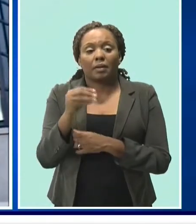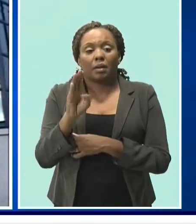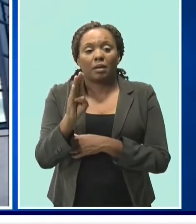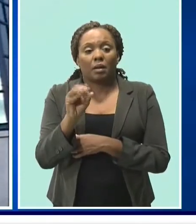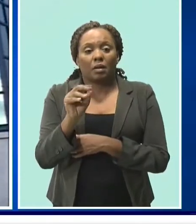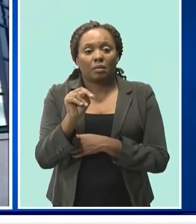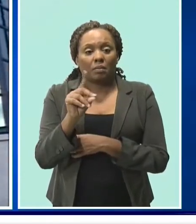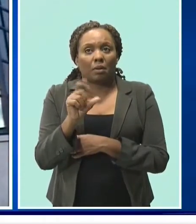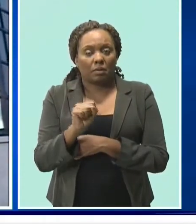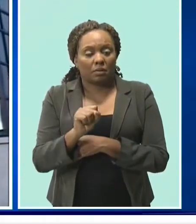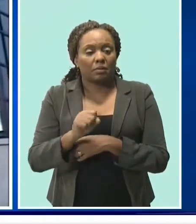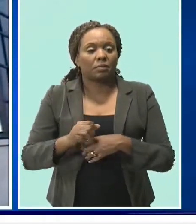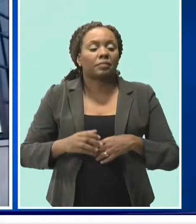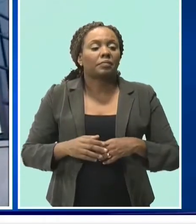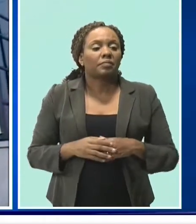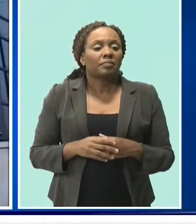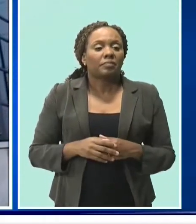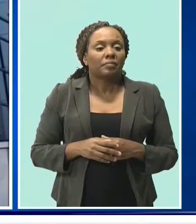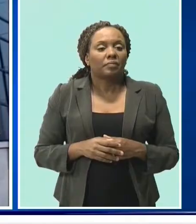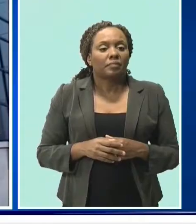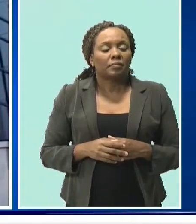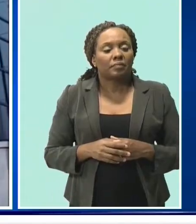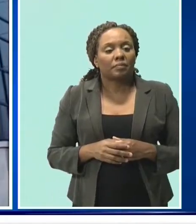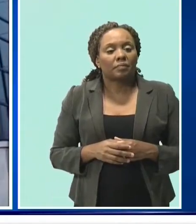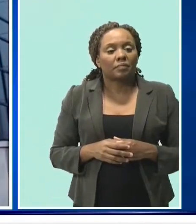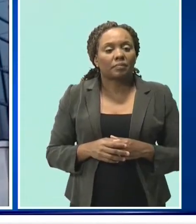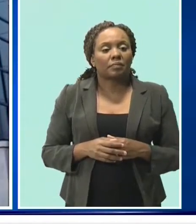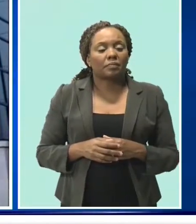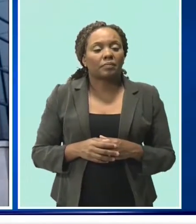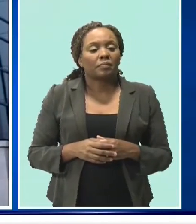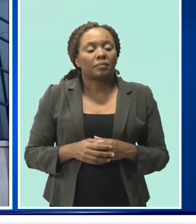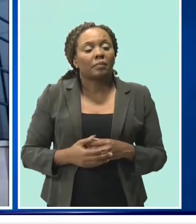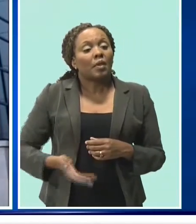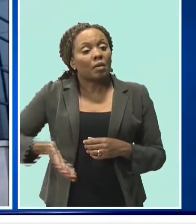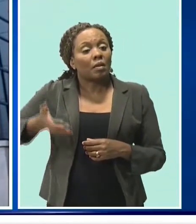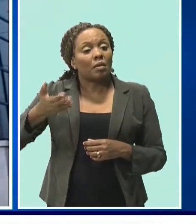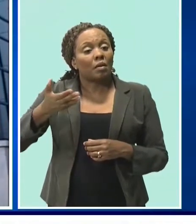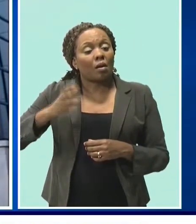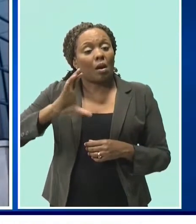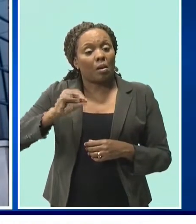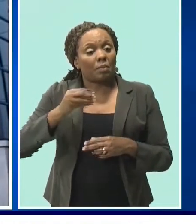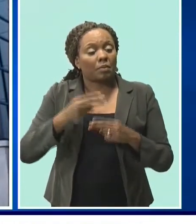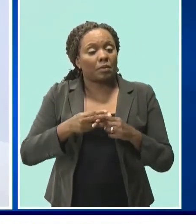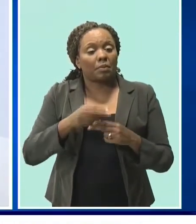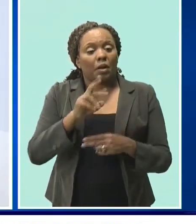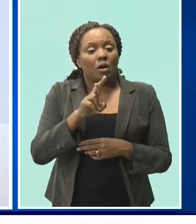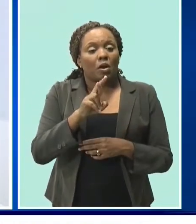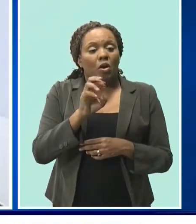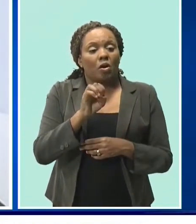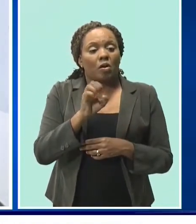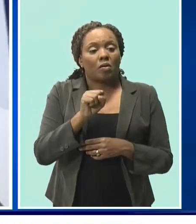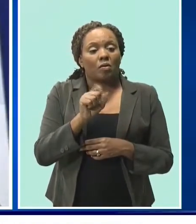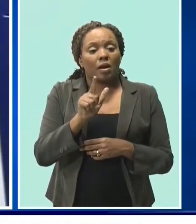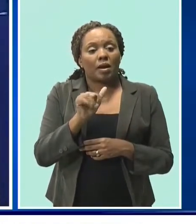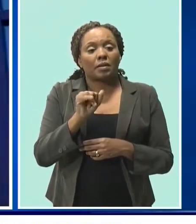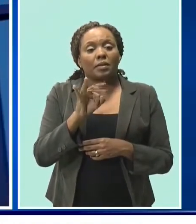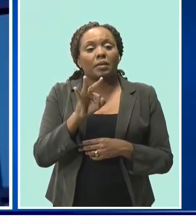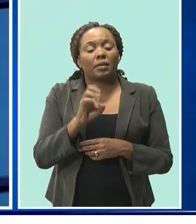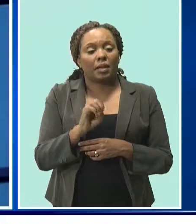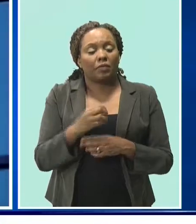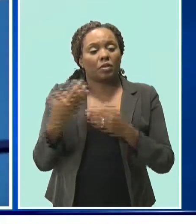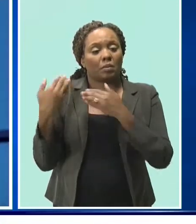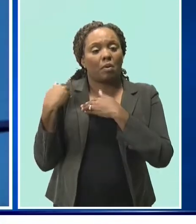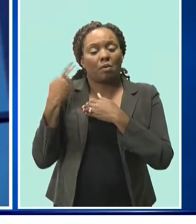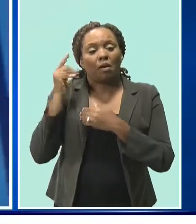make that a reality was carried out by the former Resolution Life or ResLife, which completed the bulk of its work over the past